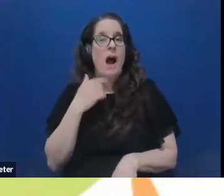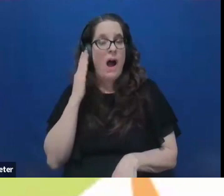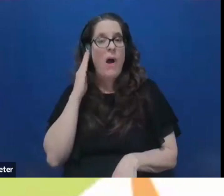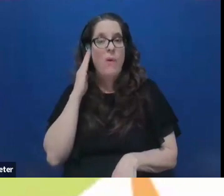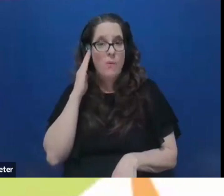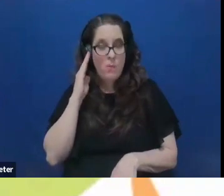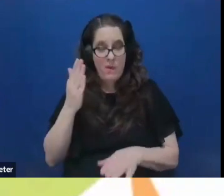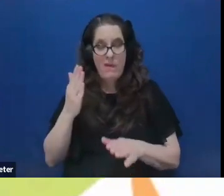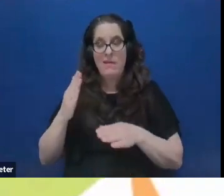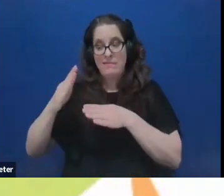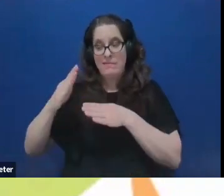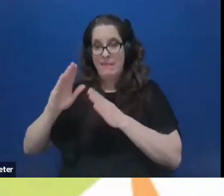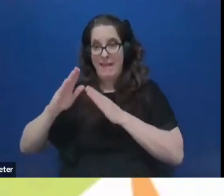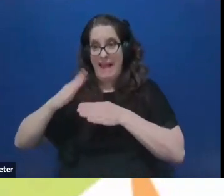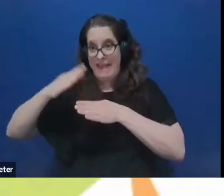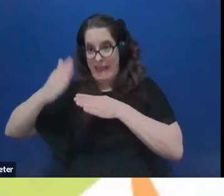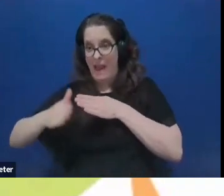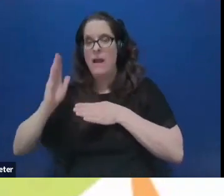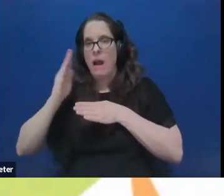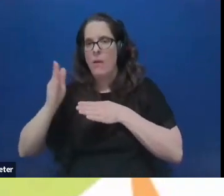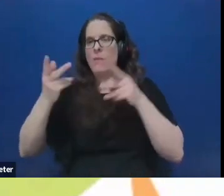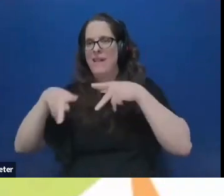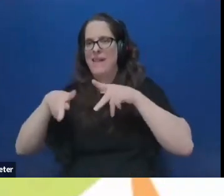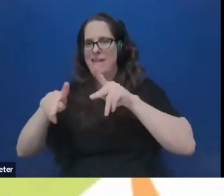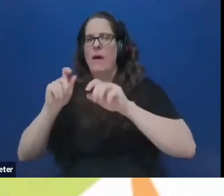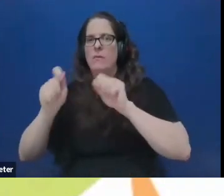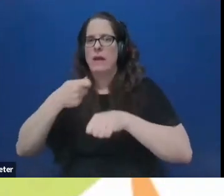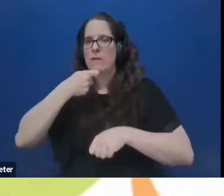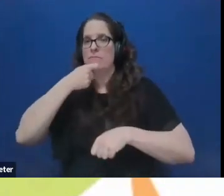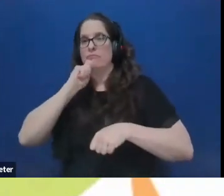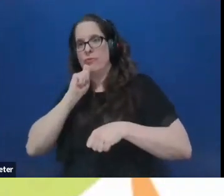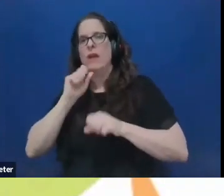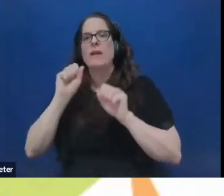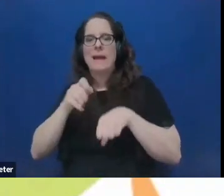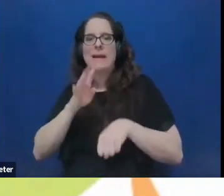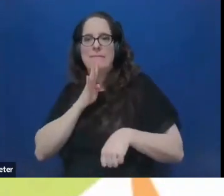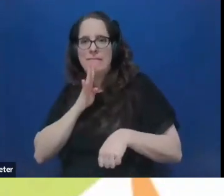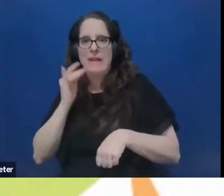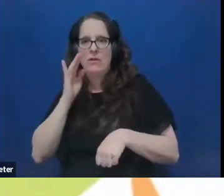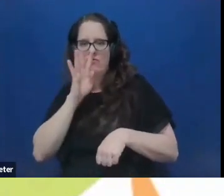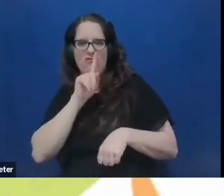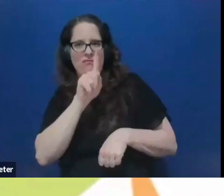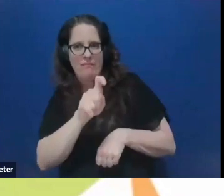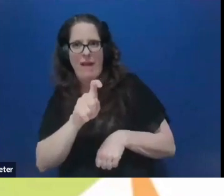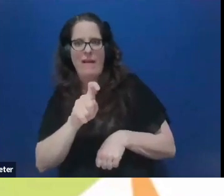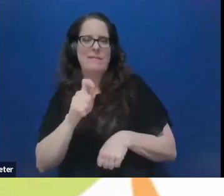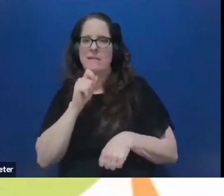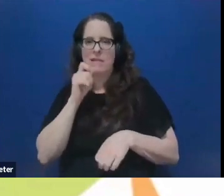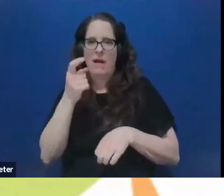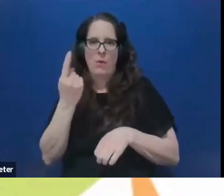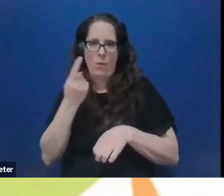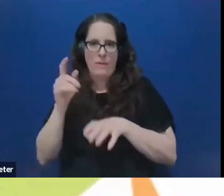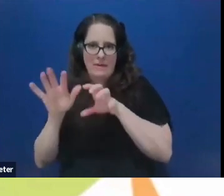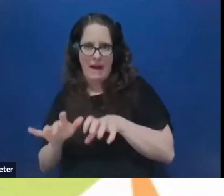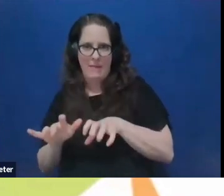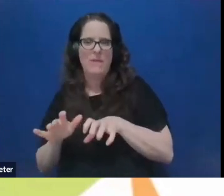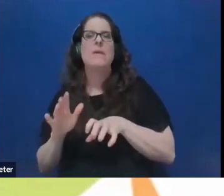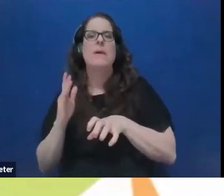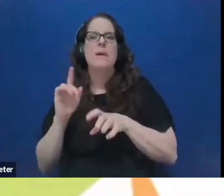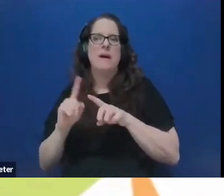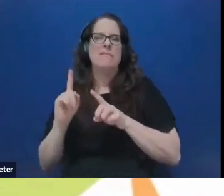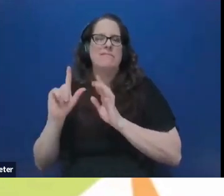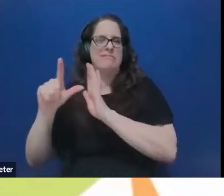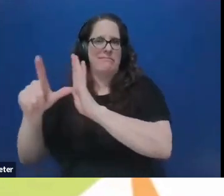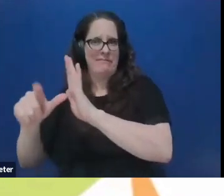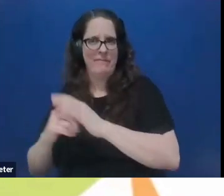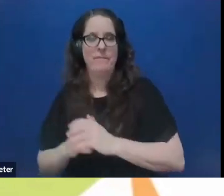speak so that way they can ask their question directly to Andy. Also, click Show Captions to